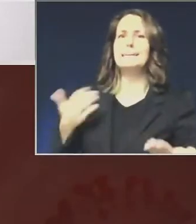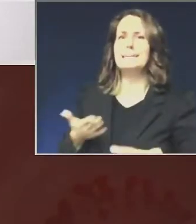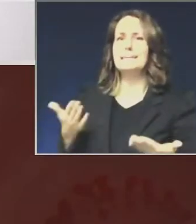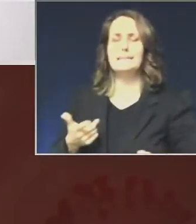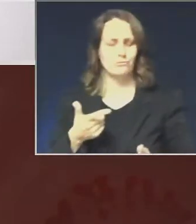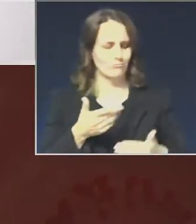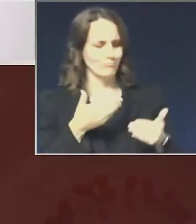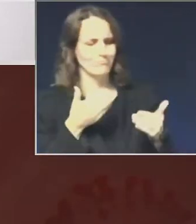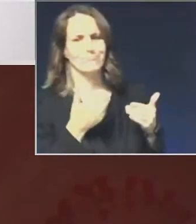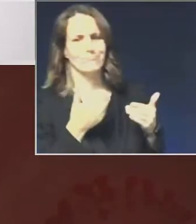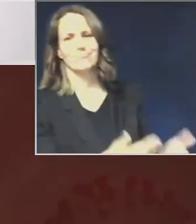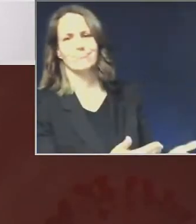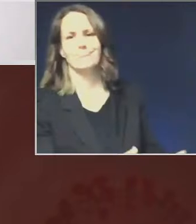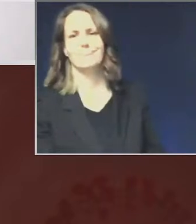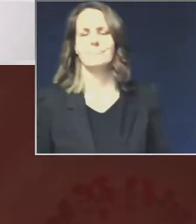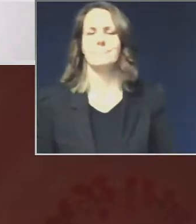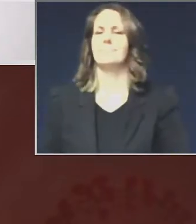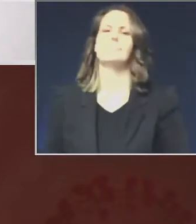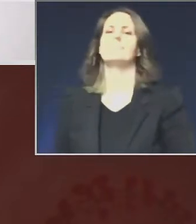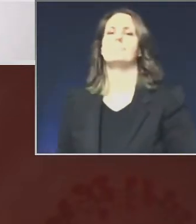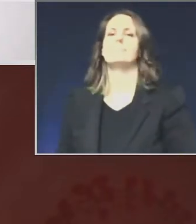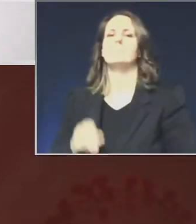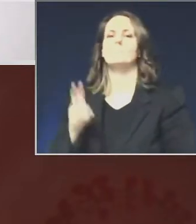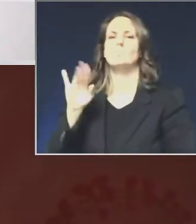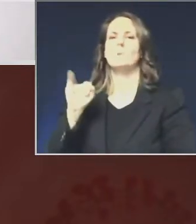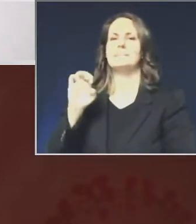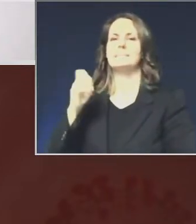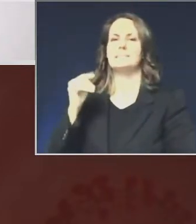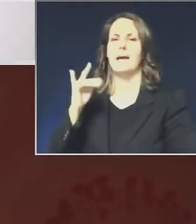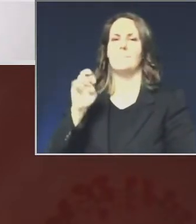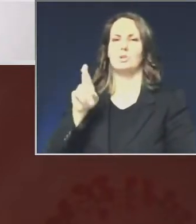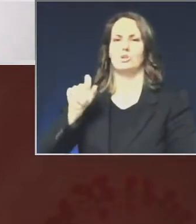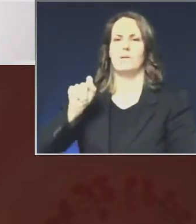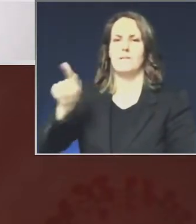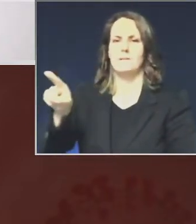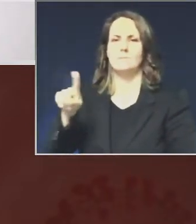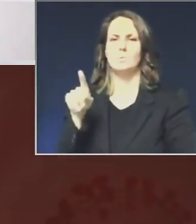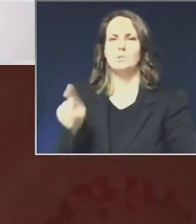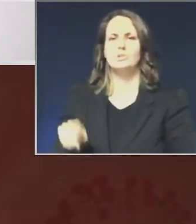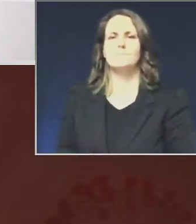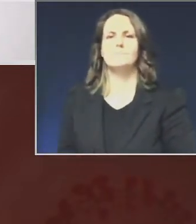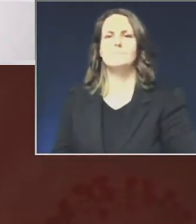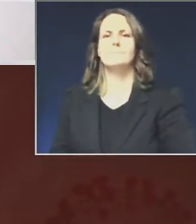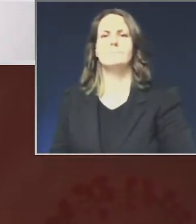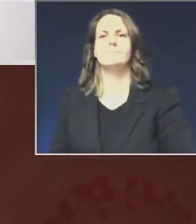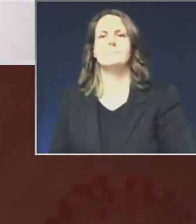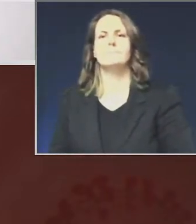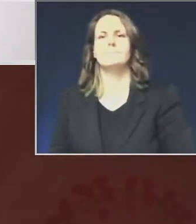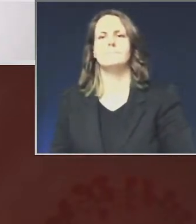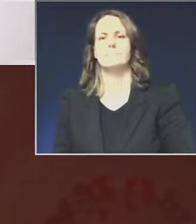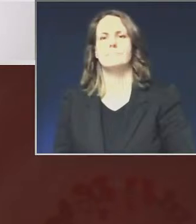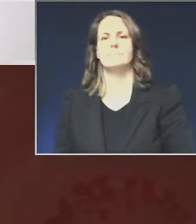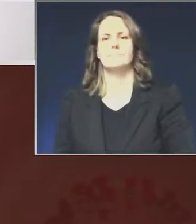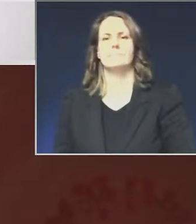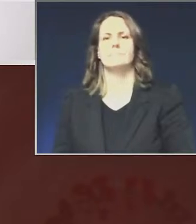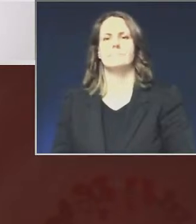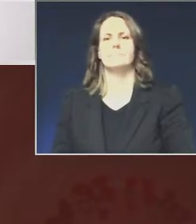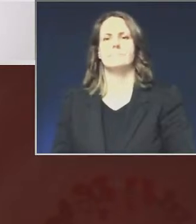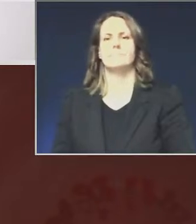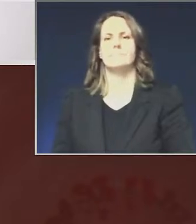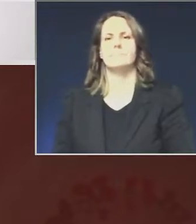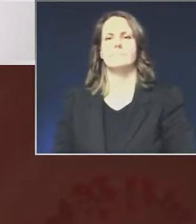Yeah, in some parts of the country, there's been a sharp increase in the number of children who are being hospitalized,